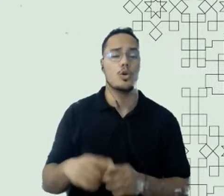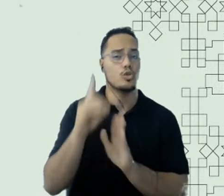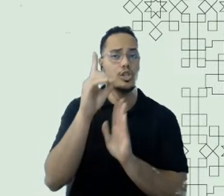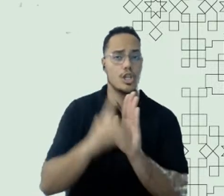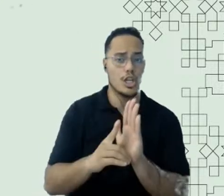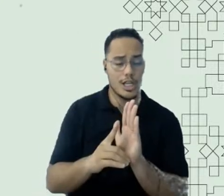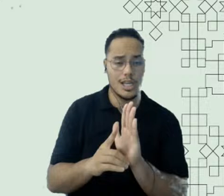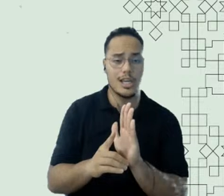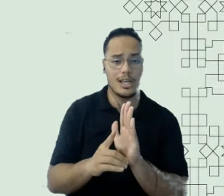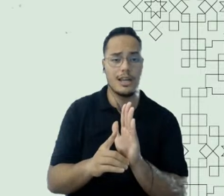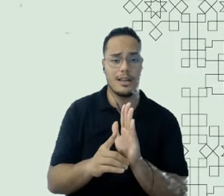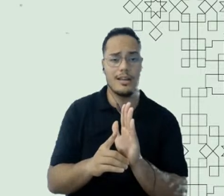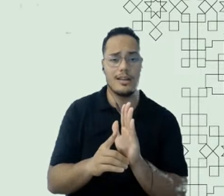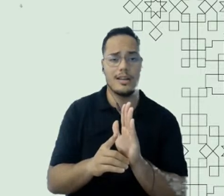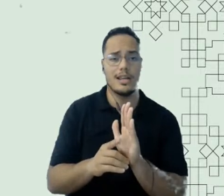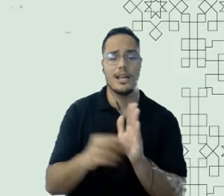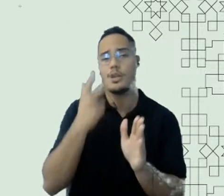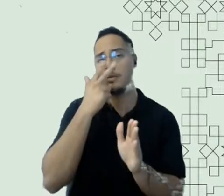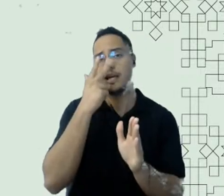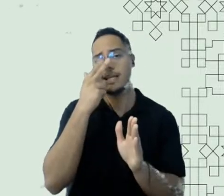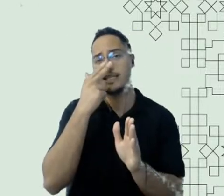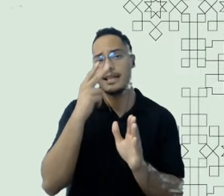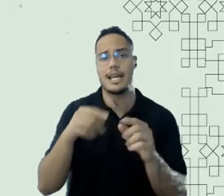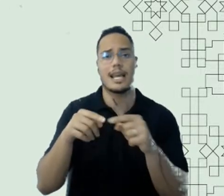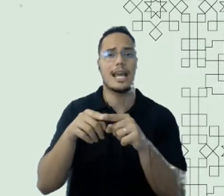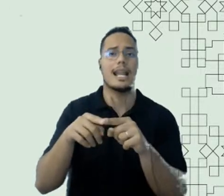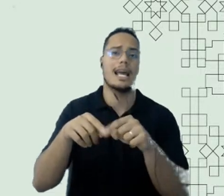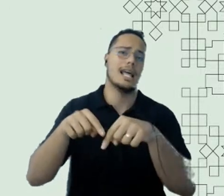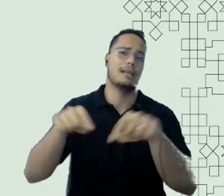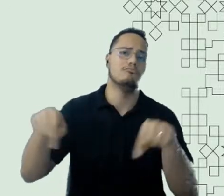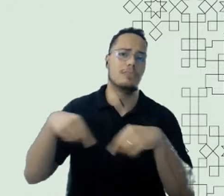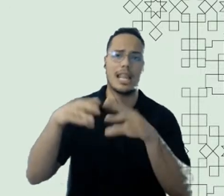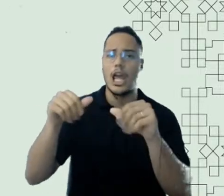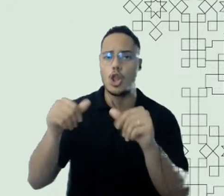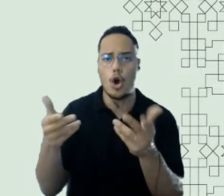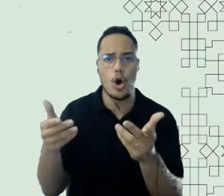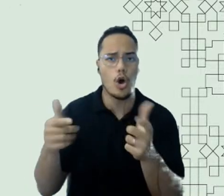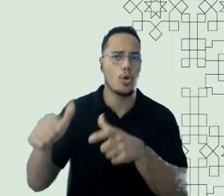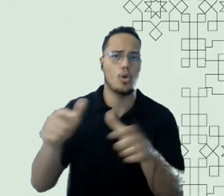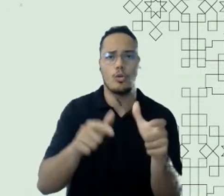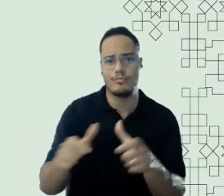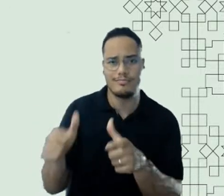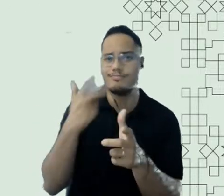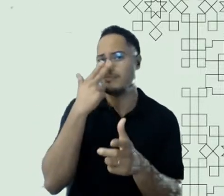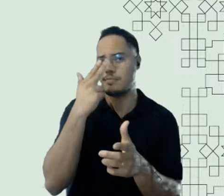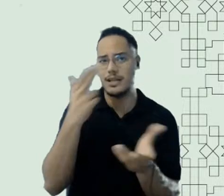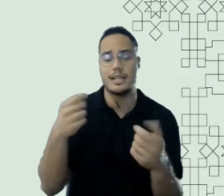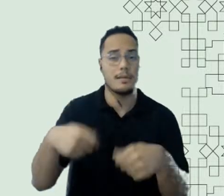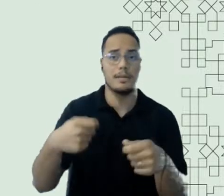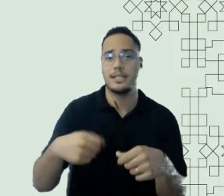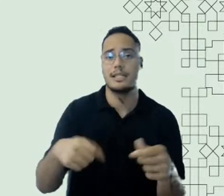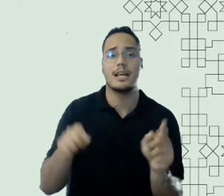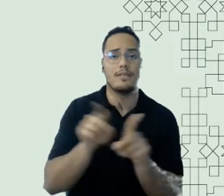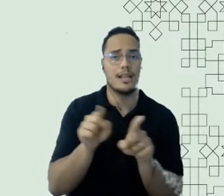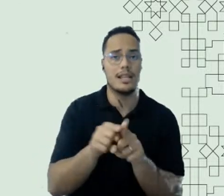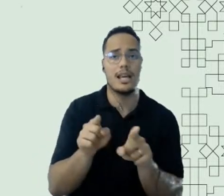for the 27th country. So it was really, really difficult. The exceptions were increasingly seen